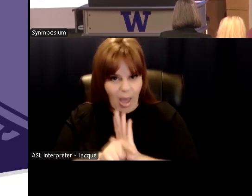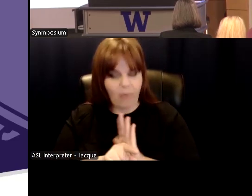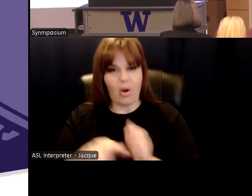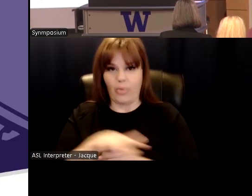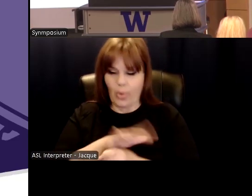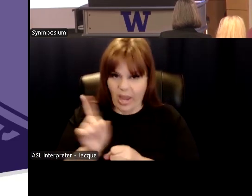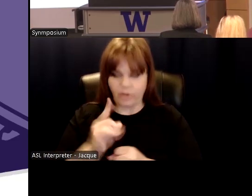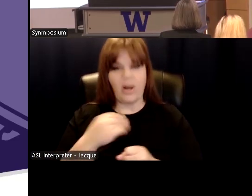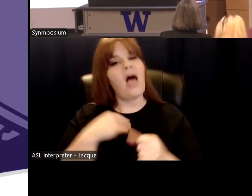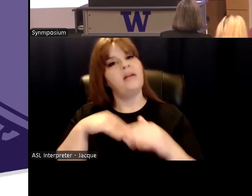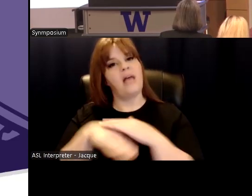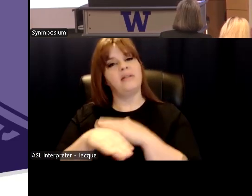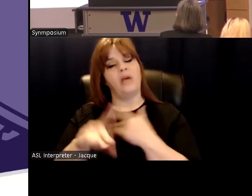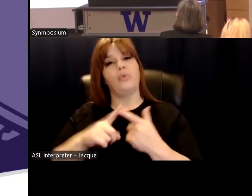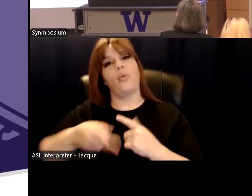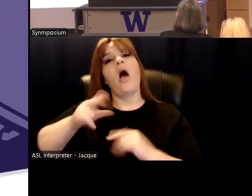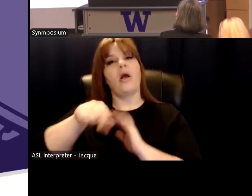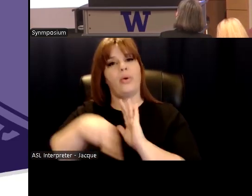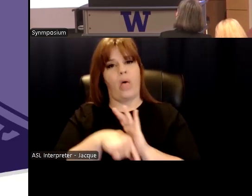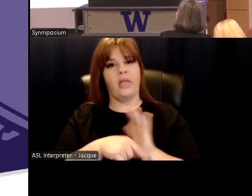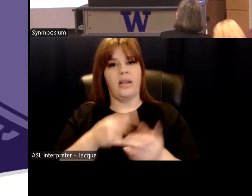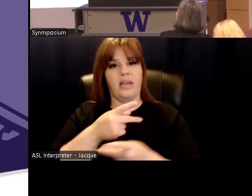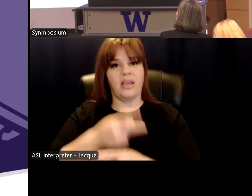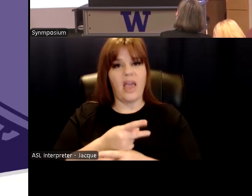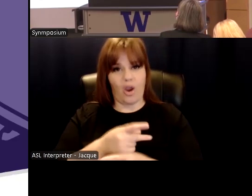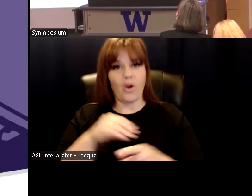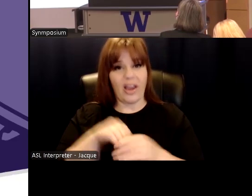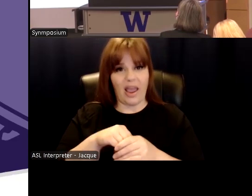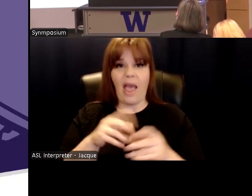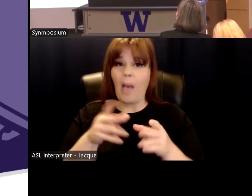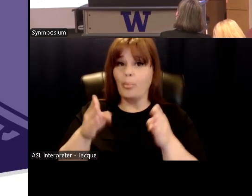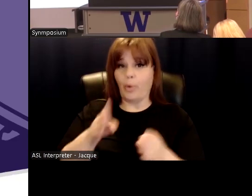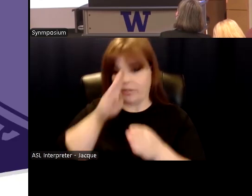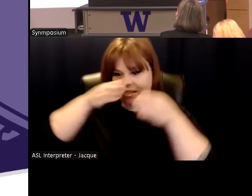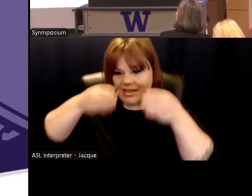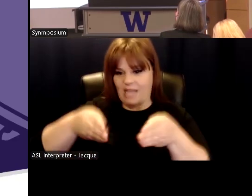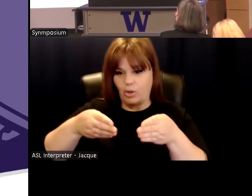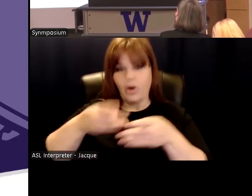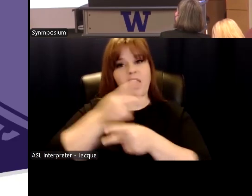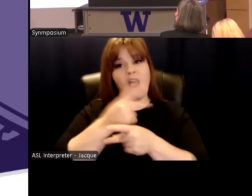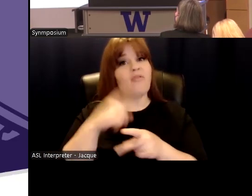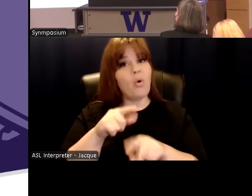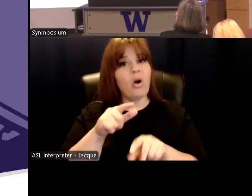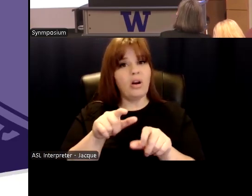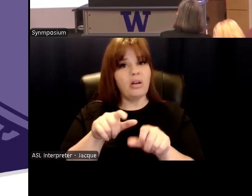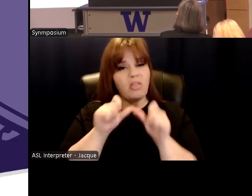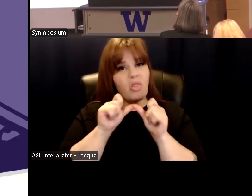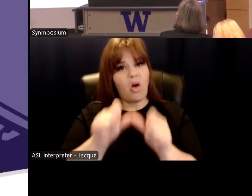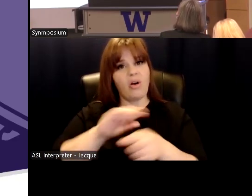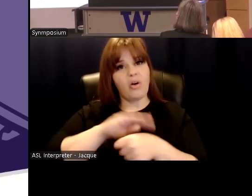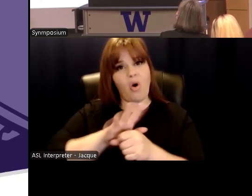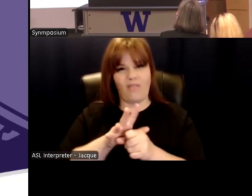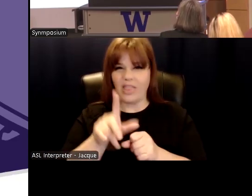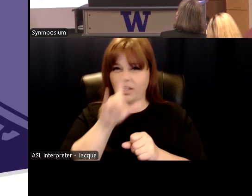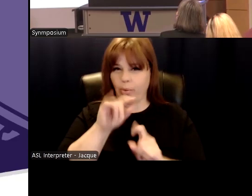has access to high quality care and person-centered care for long COVID. And that is really at the